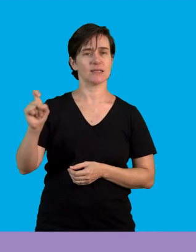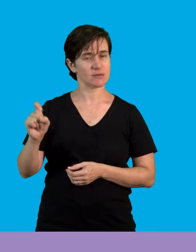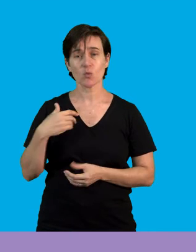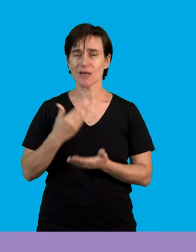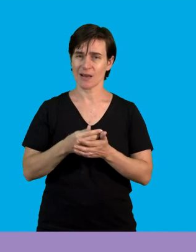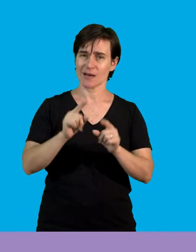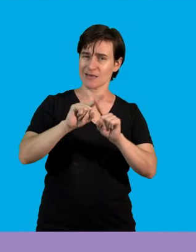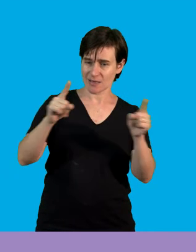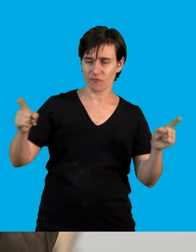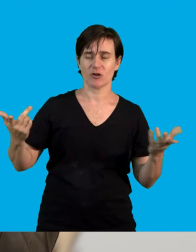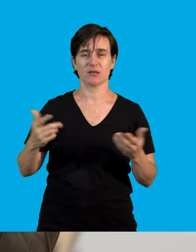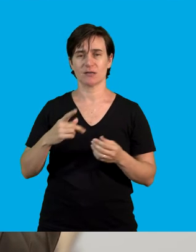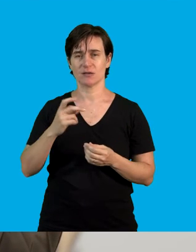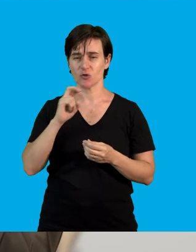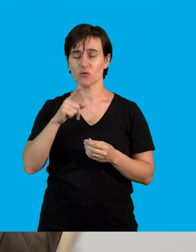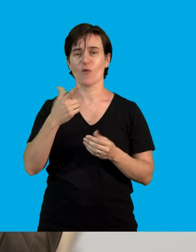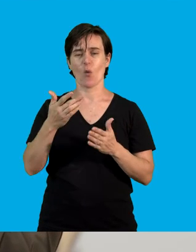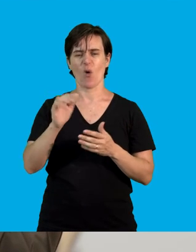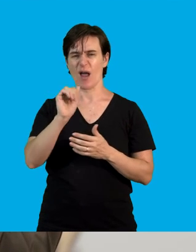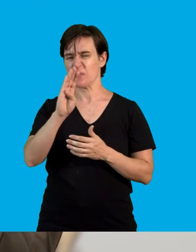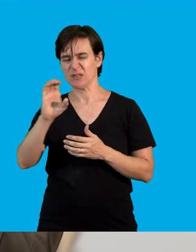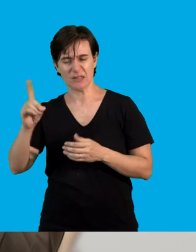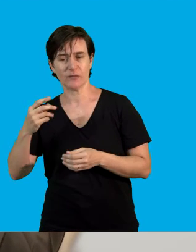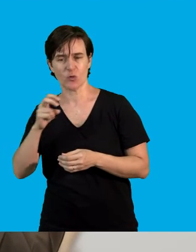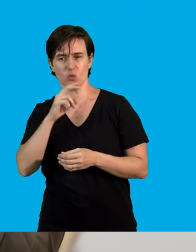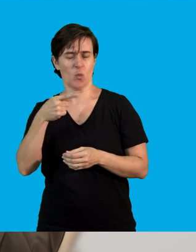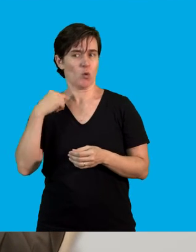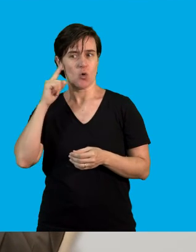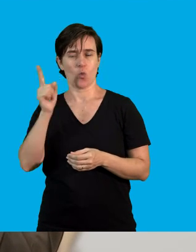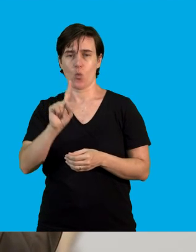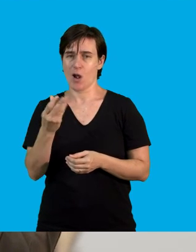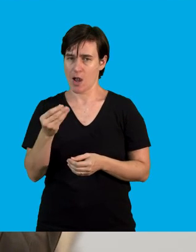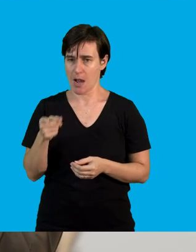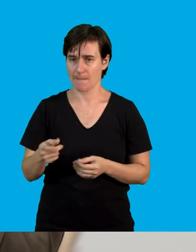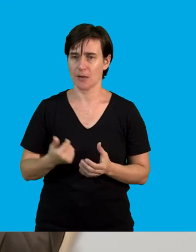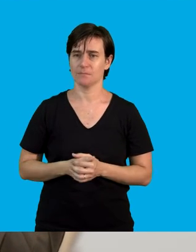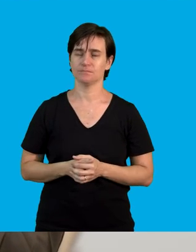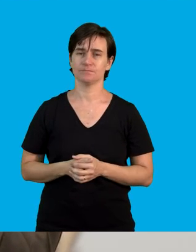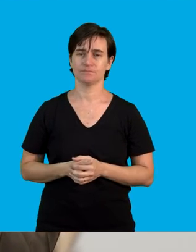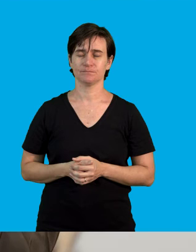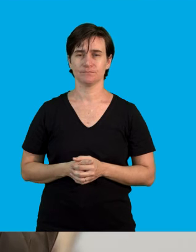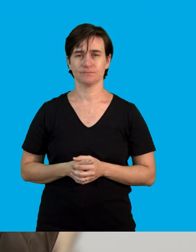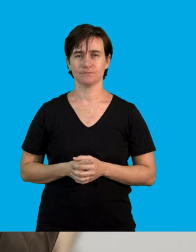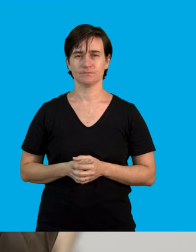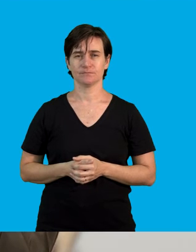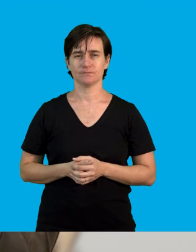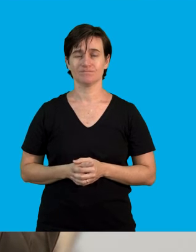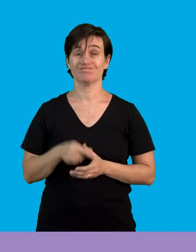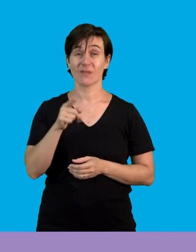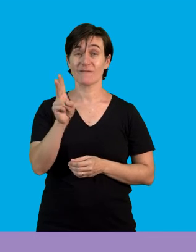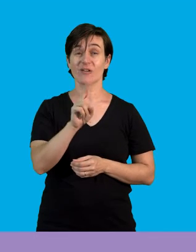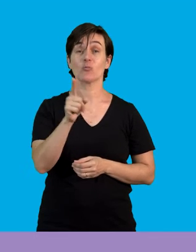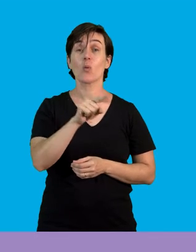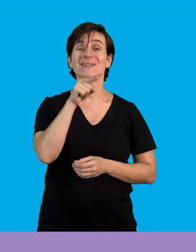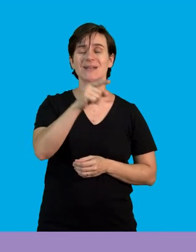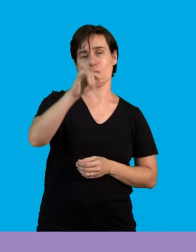also have other unknown numbers, that unknown variables that we can use, like this one, where the